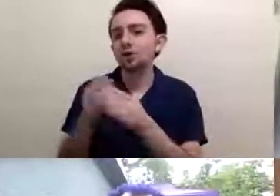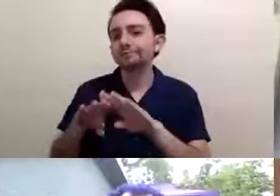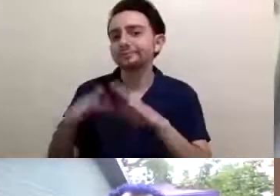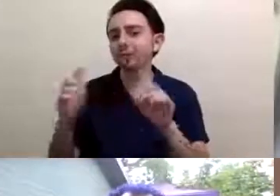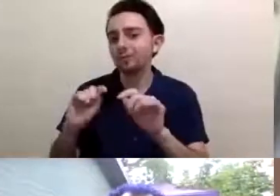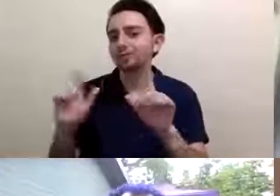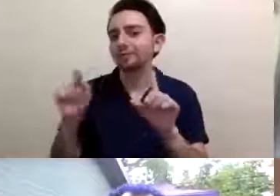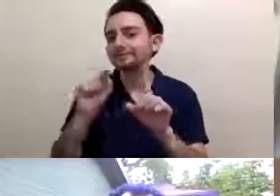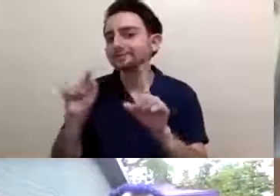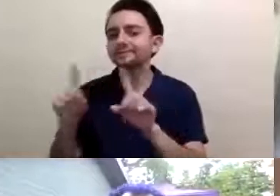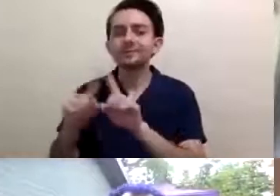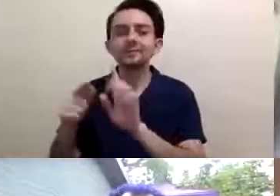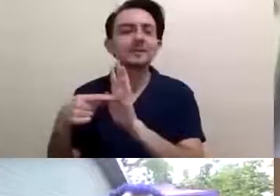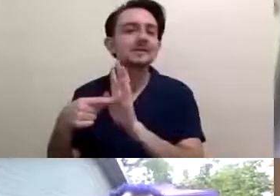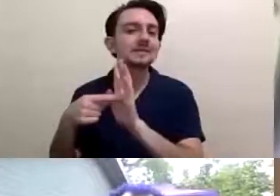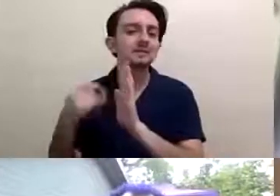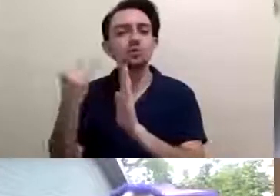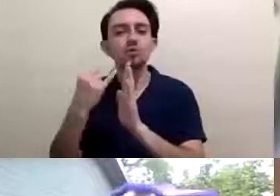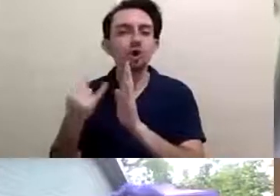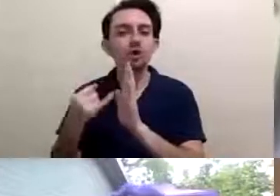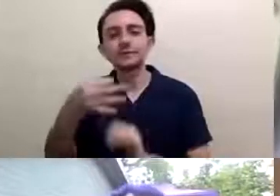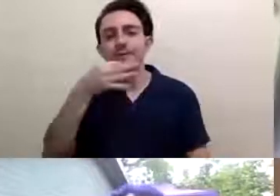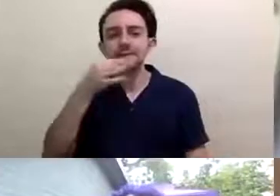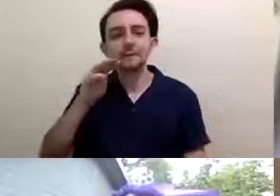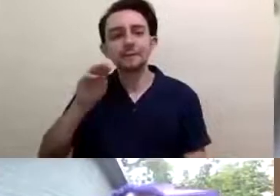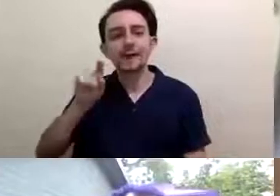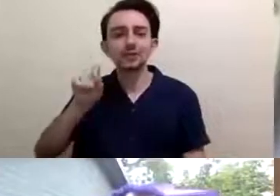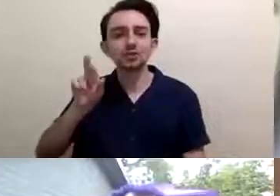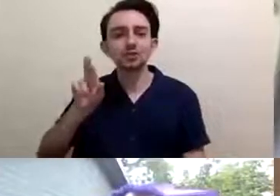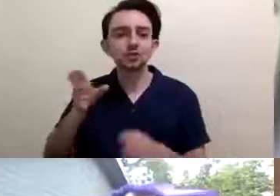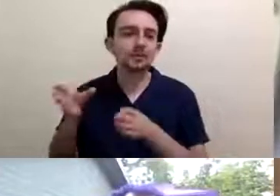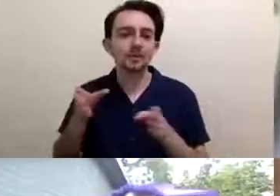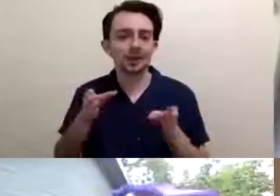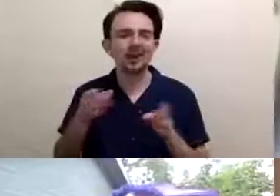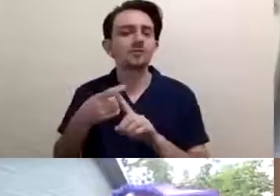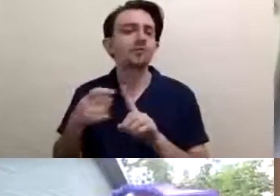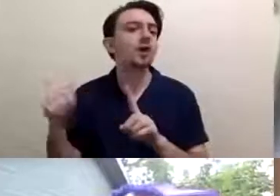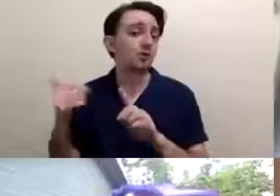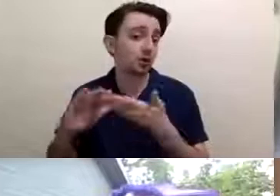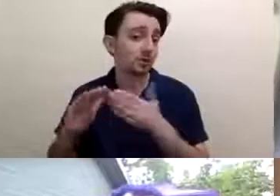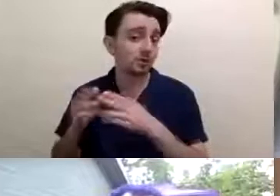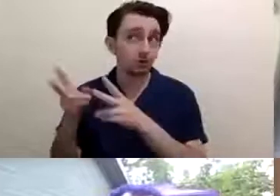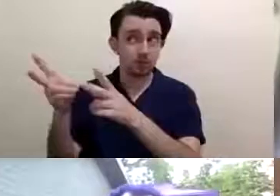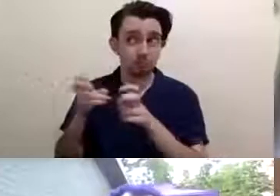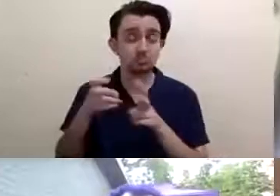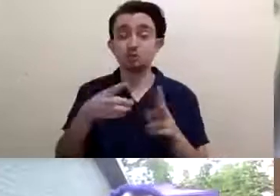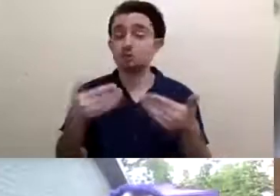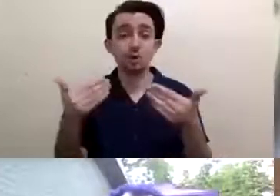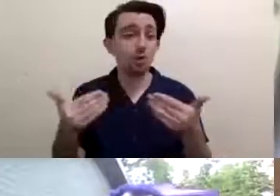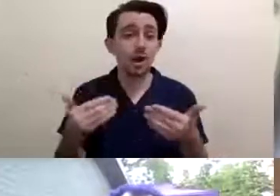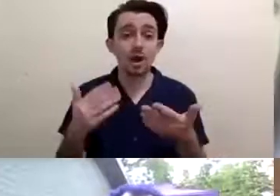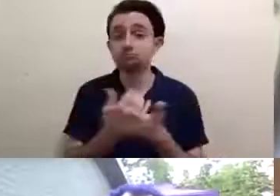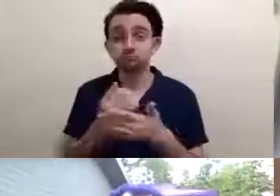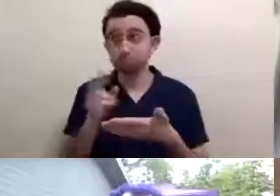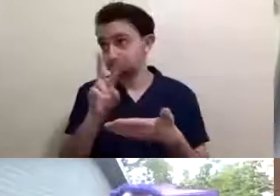example arts master plans from other communities. So if you're interested in that, take a look at that subfolder and browse through those examples. That could help